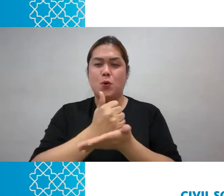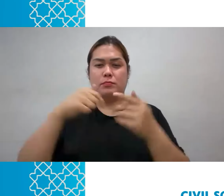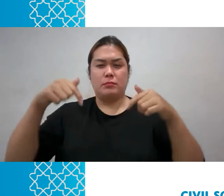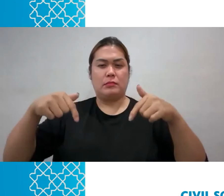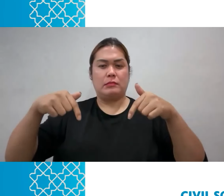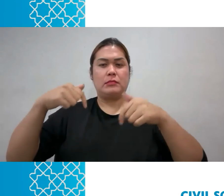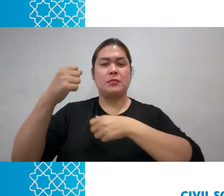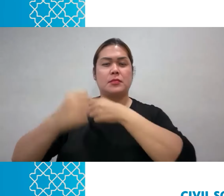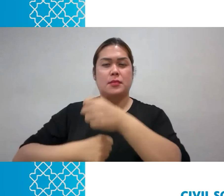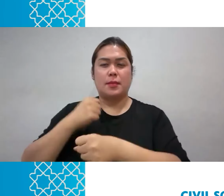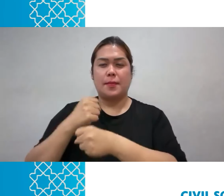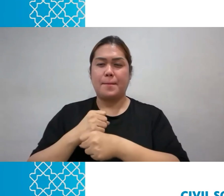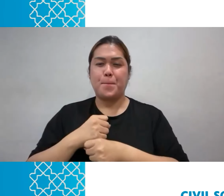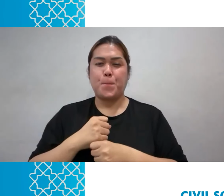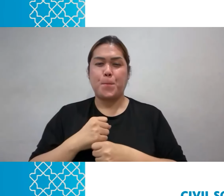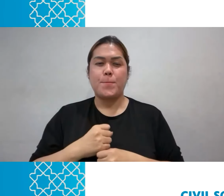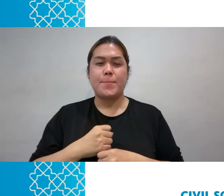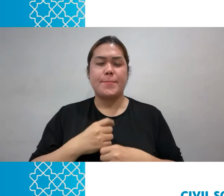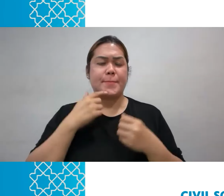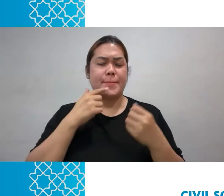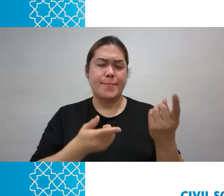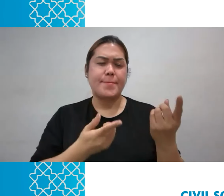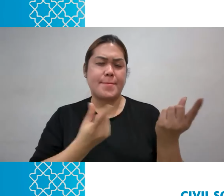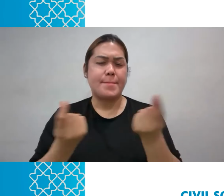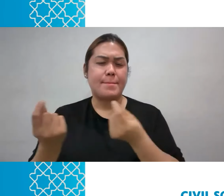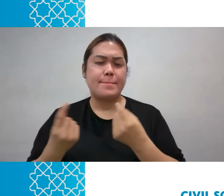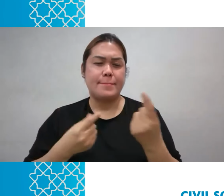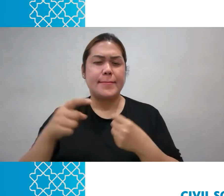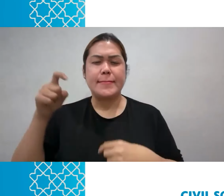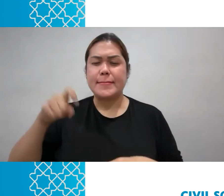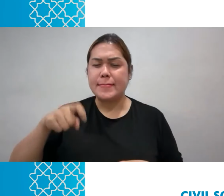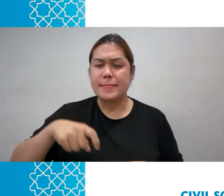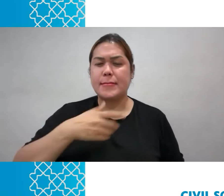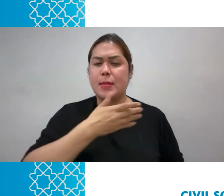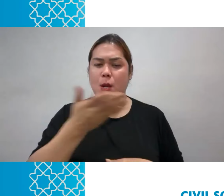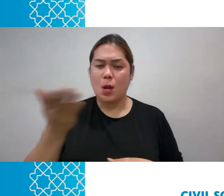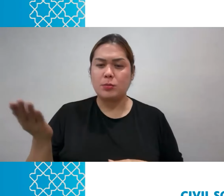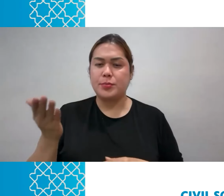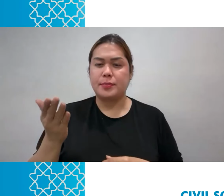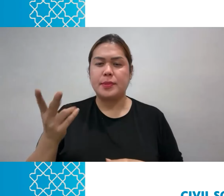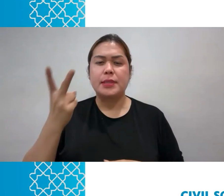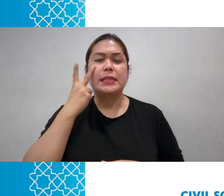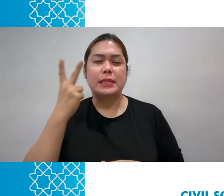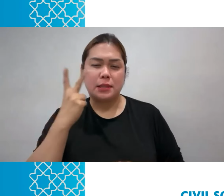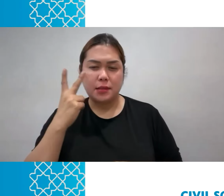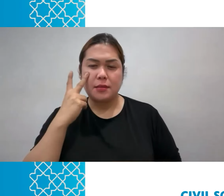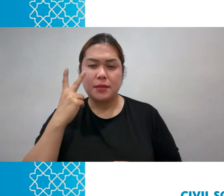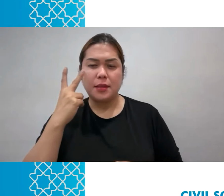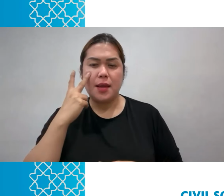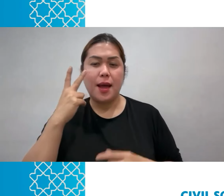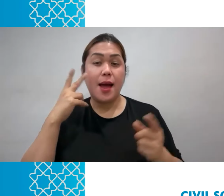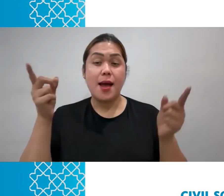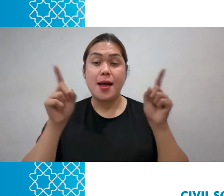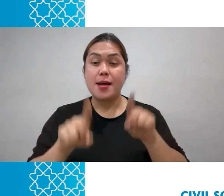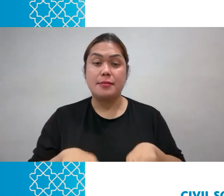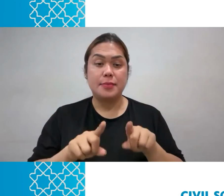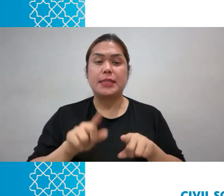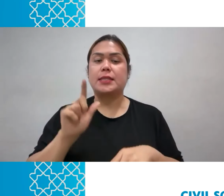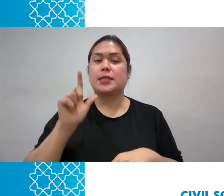actual implementation you would probably need to see happening slightly later when